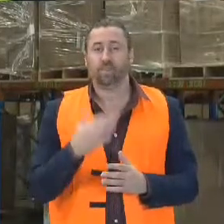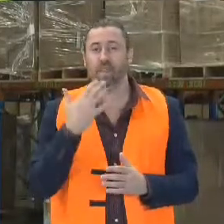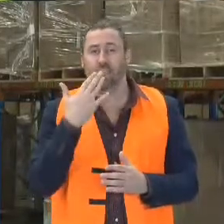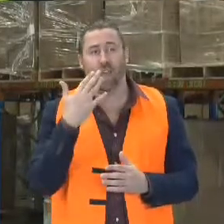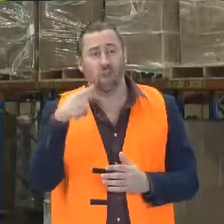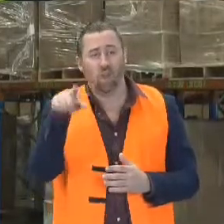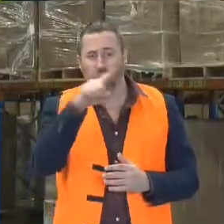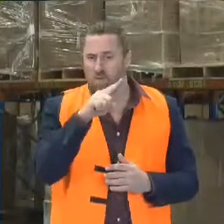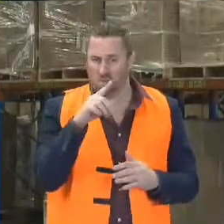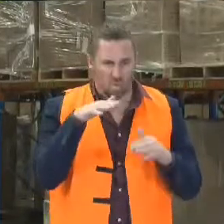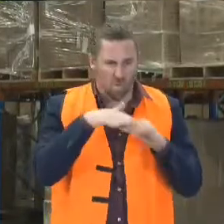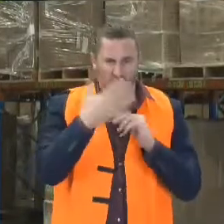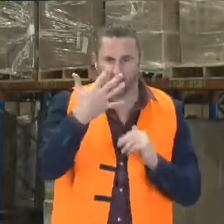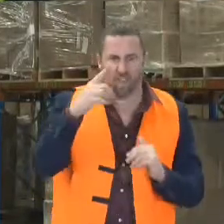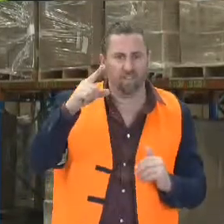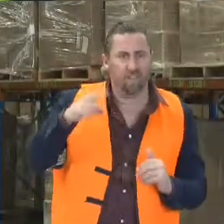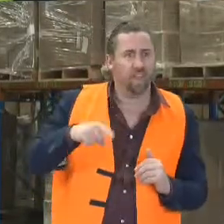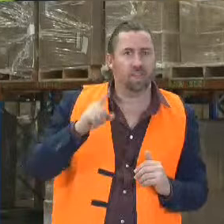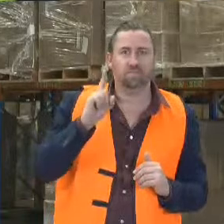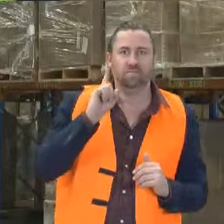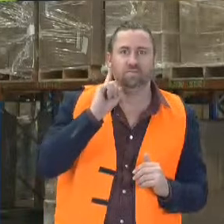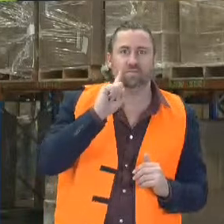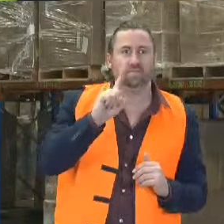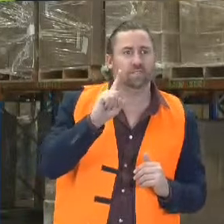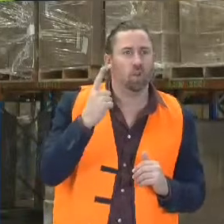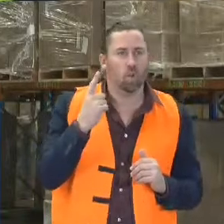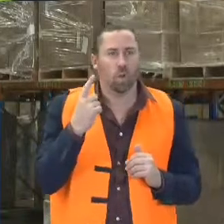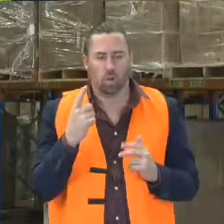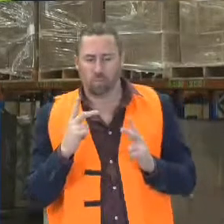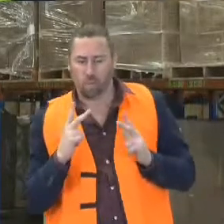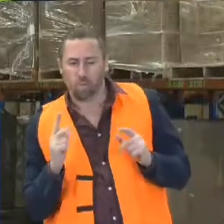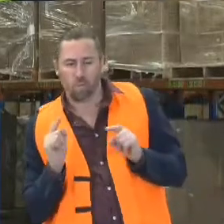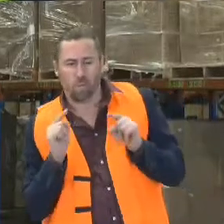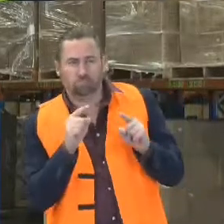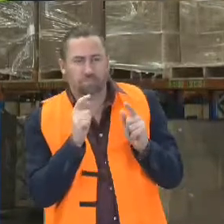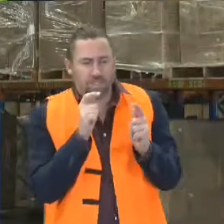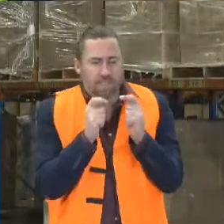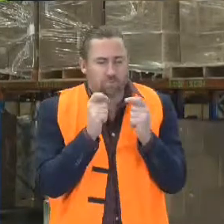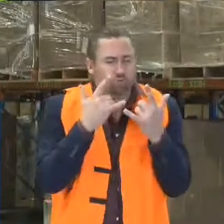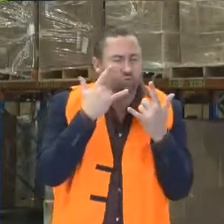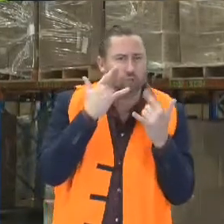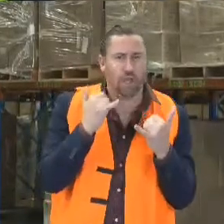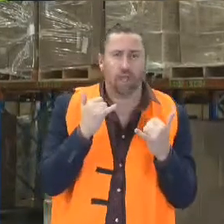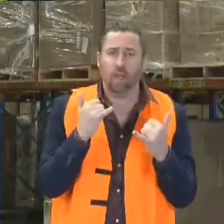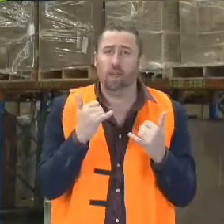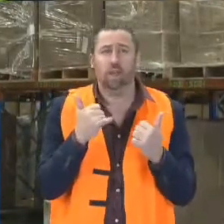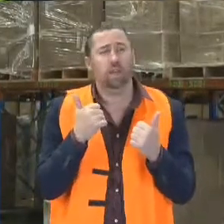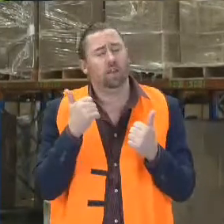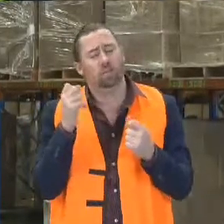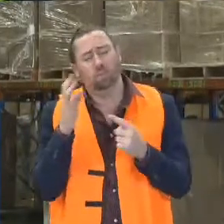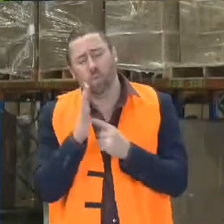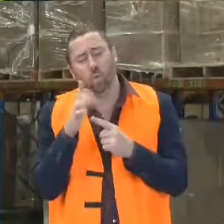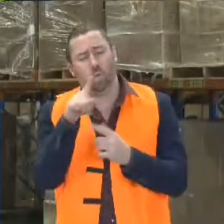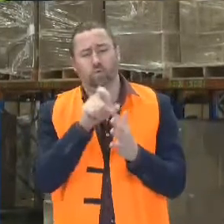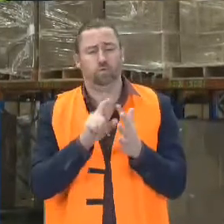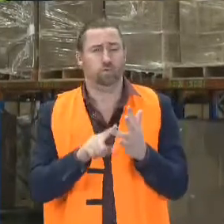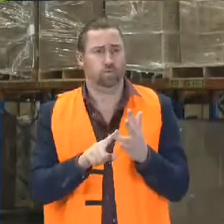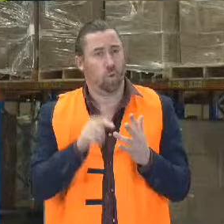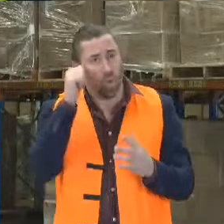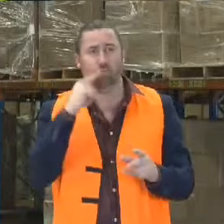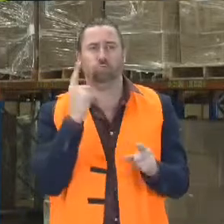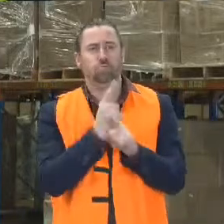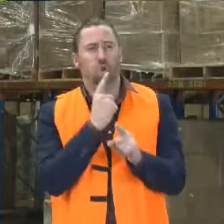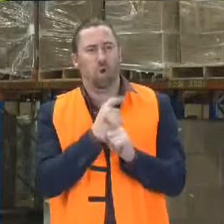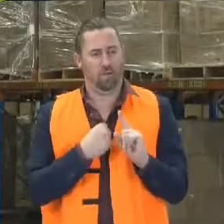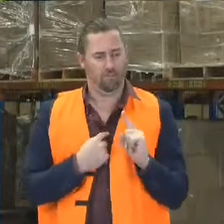5,000 Queenslanders who went and got tested yesterday. That's so important. It is just critical that we find the first case